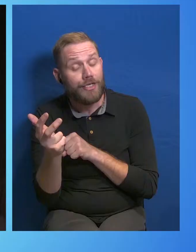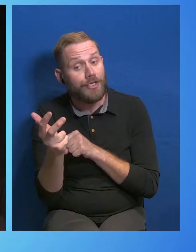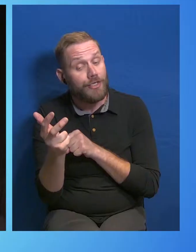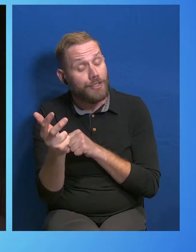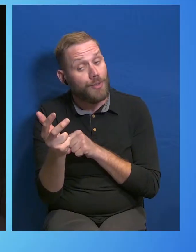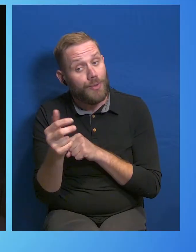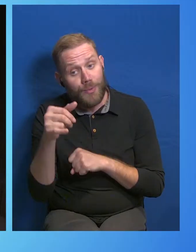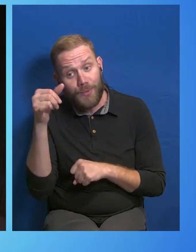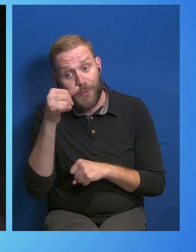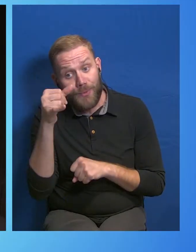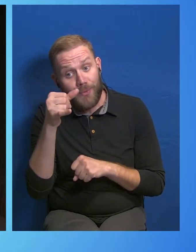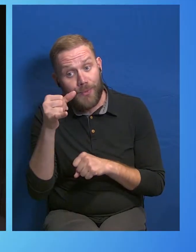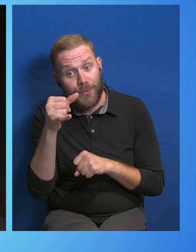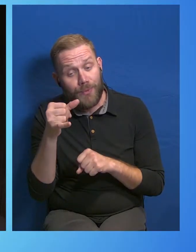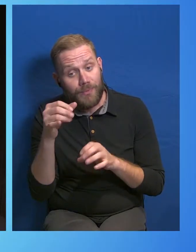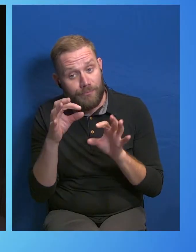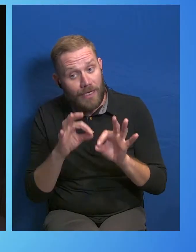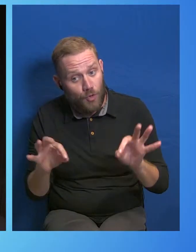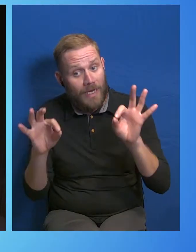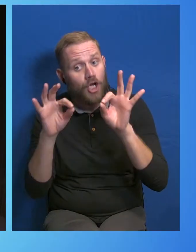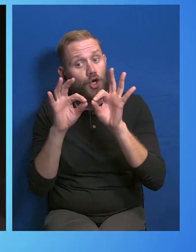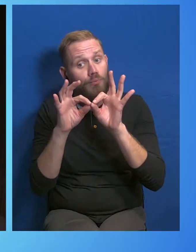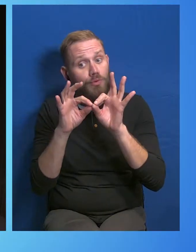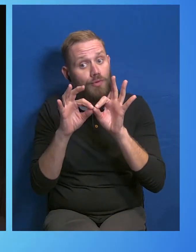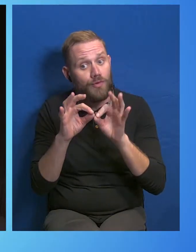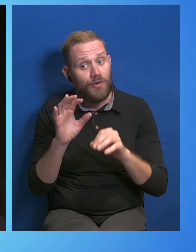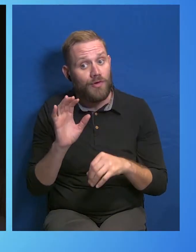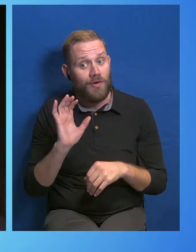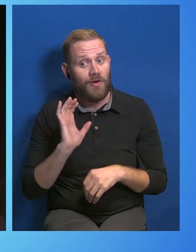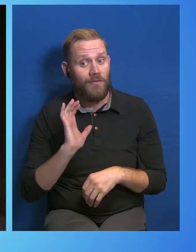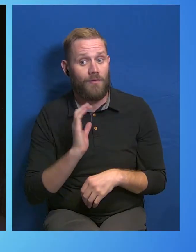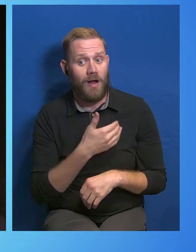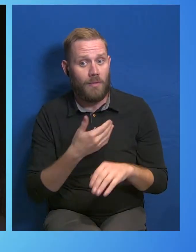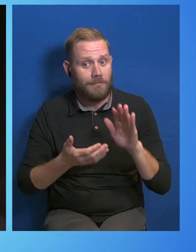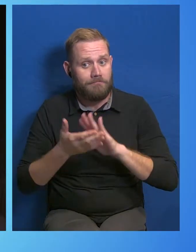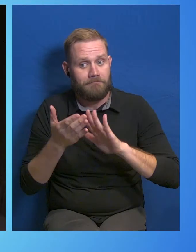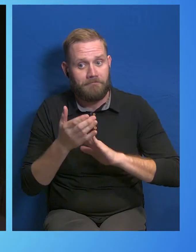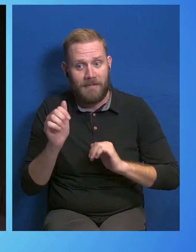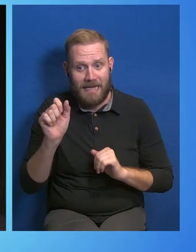critical to ASDB.